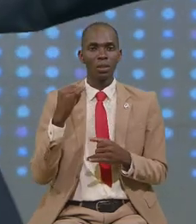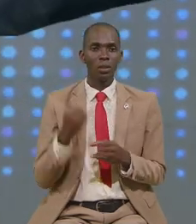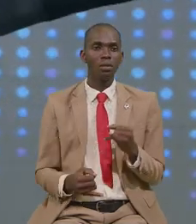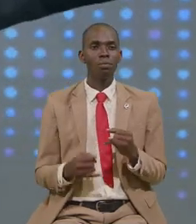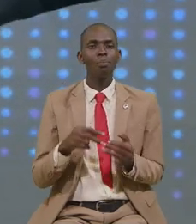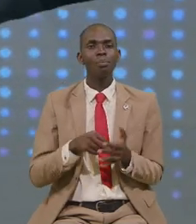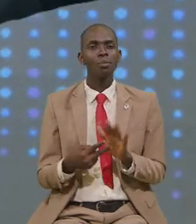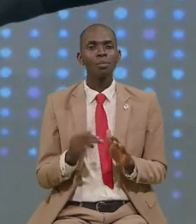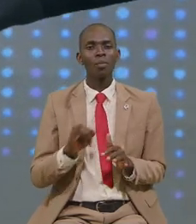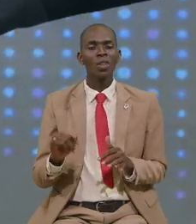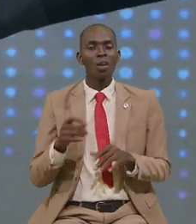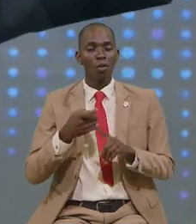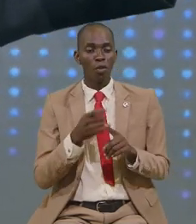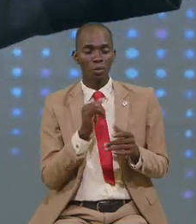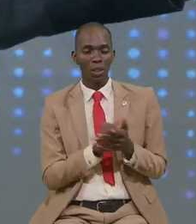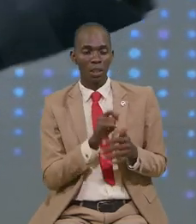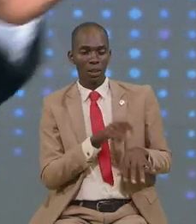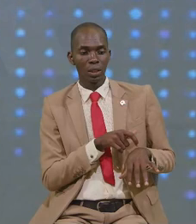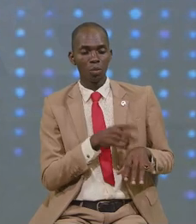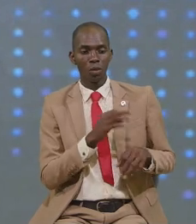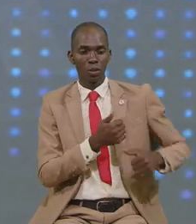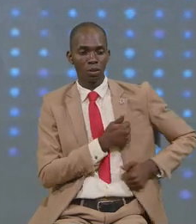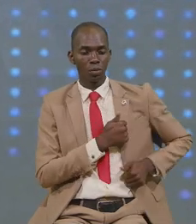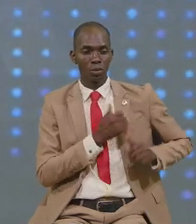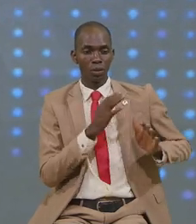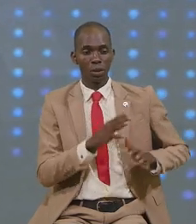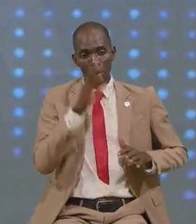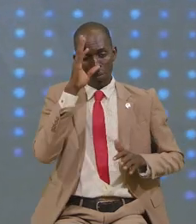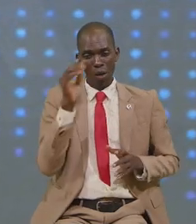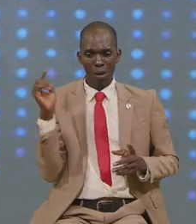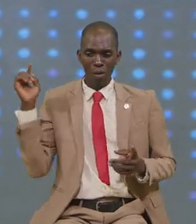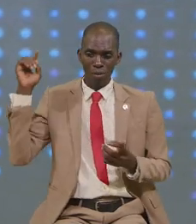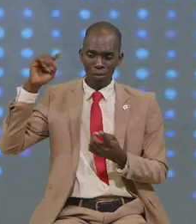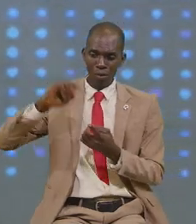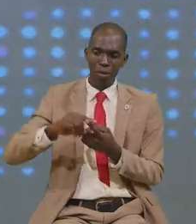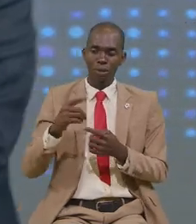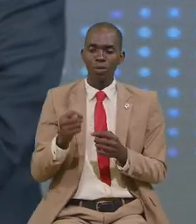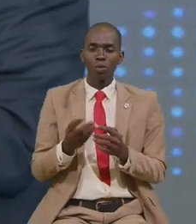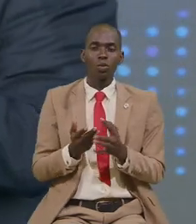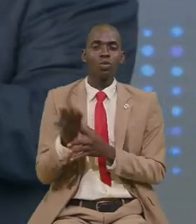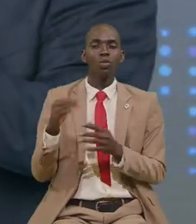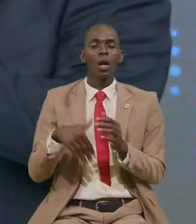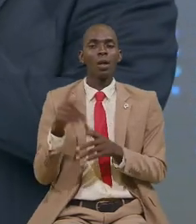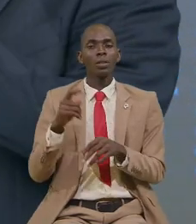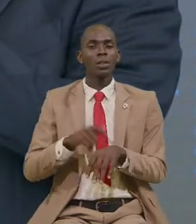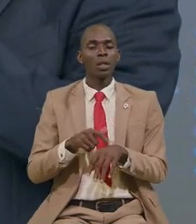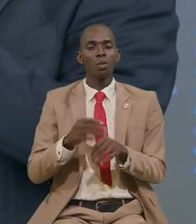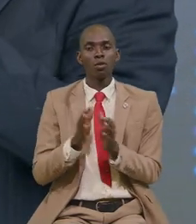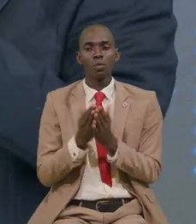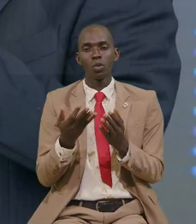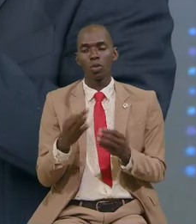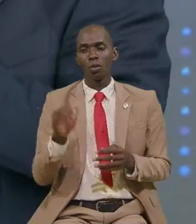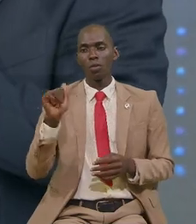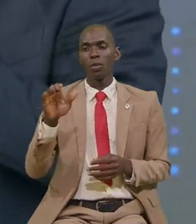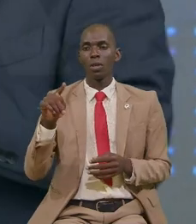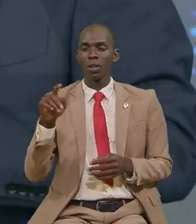from that time of the centurion, all through the Acts of the Apostles, all through every century,